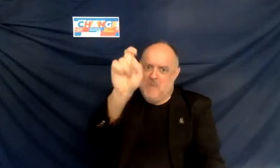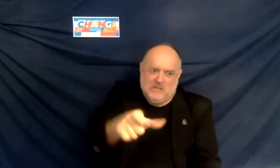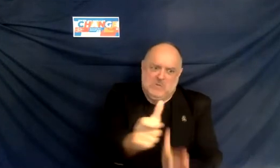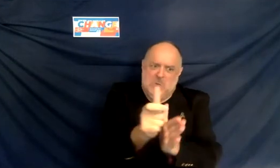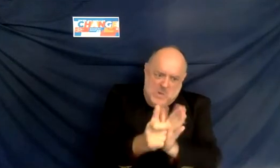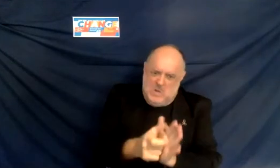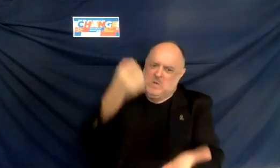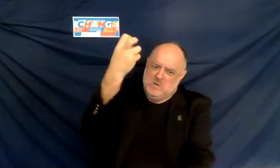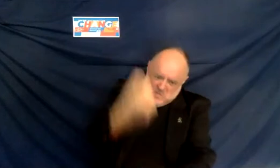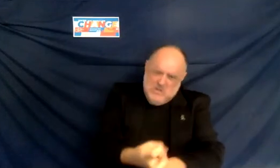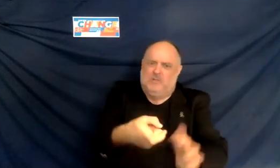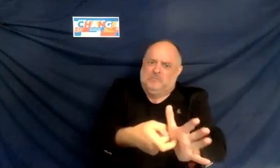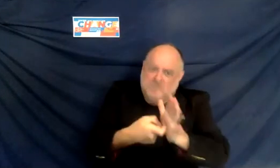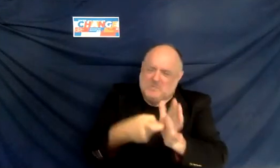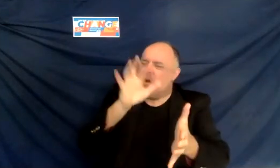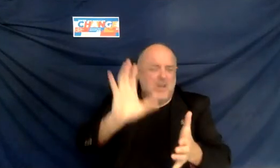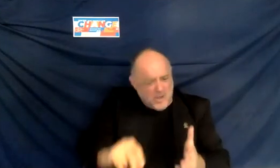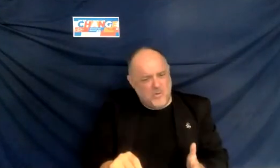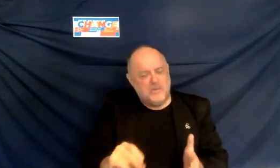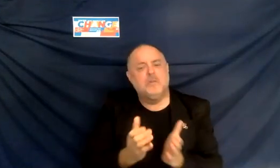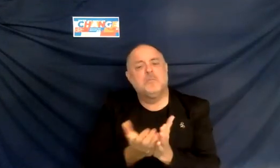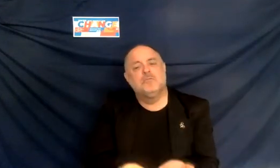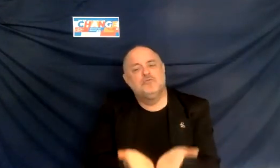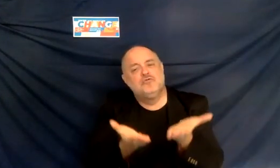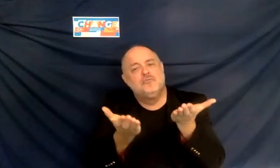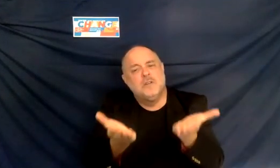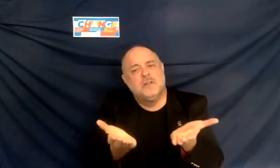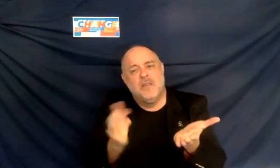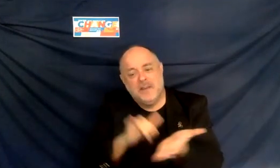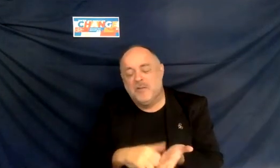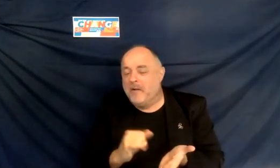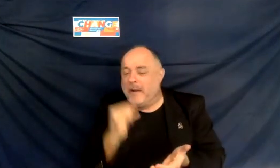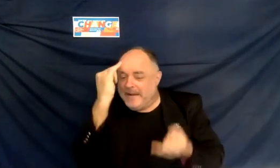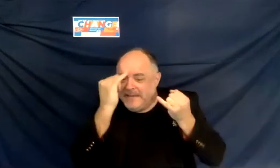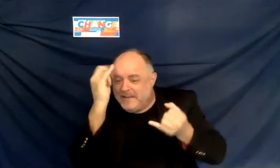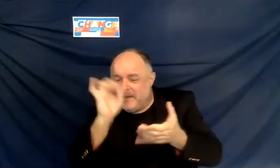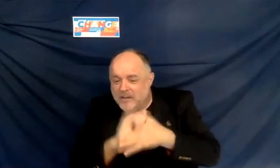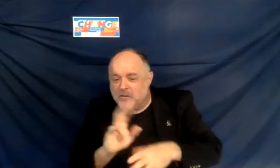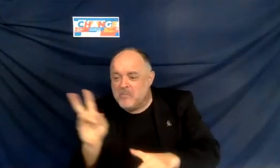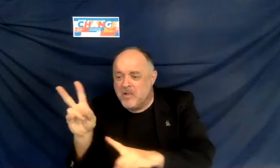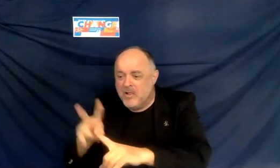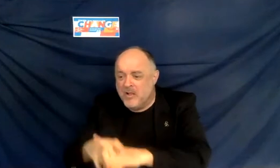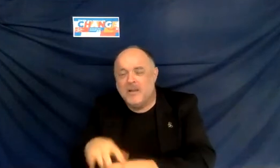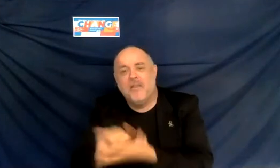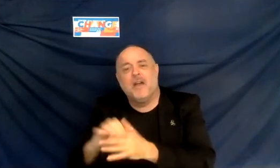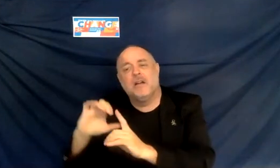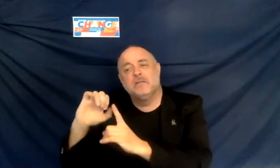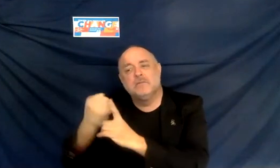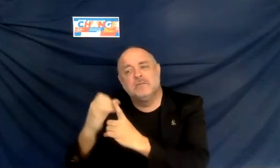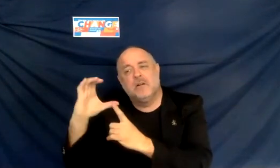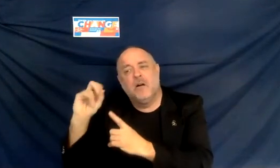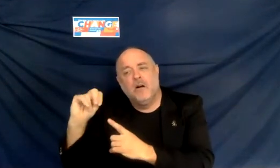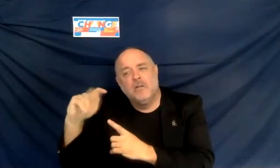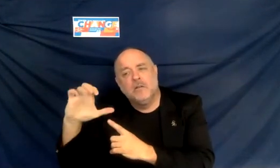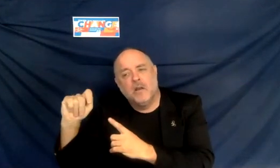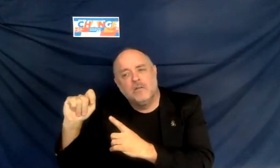so it's just the same as it is in the Netherlands. These are ideas that can be applied in the context of the way the street